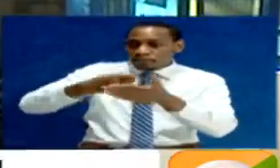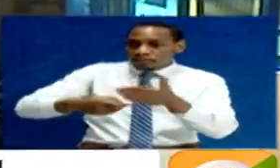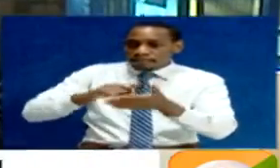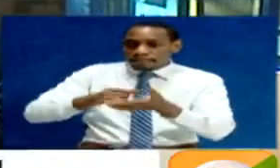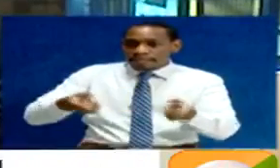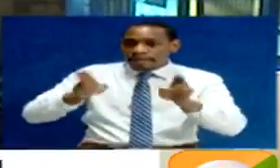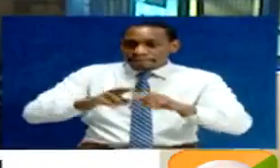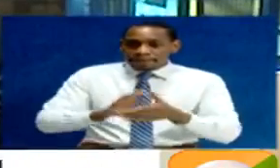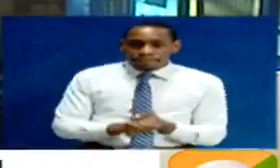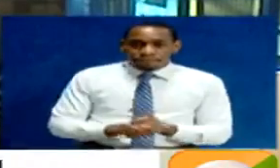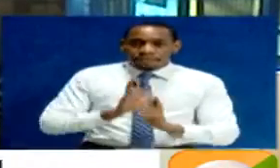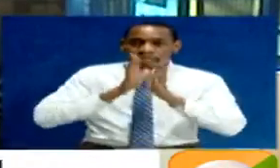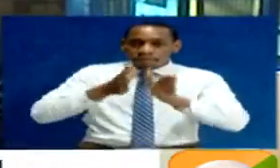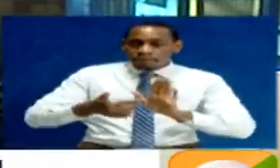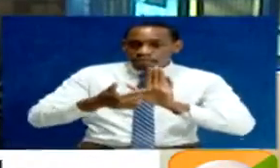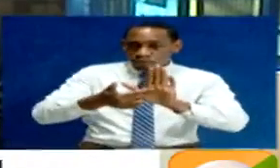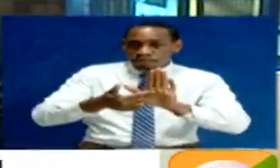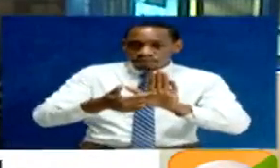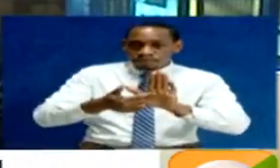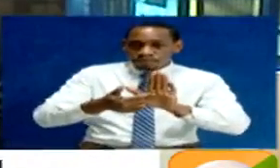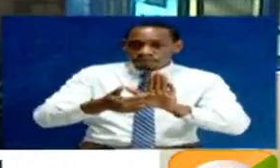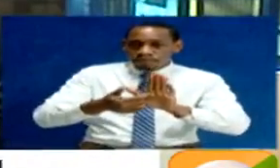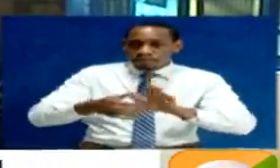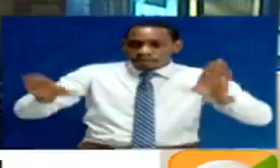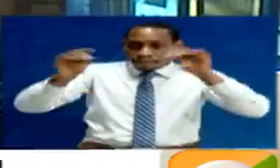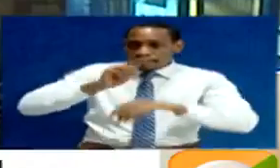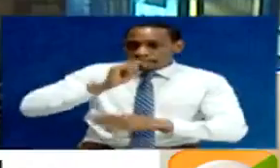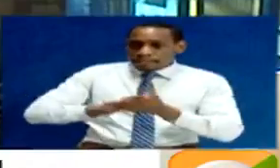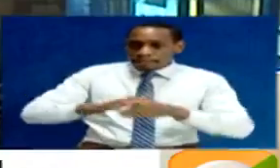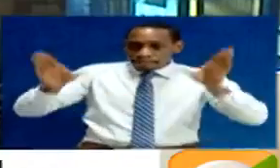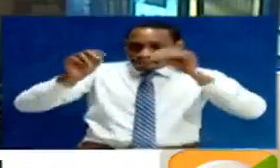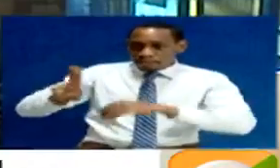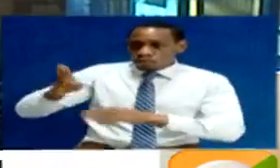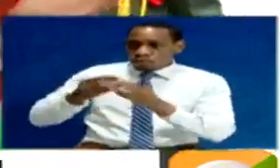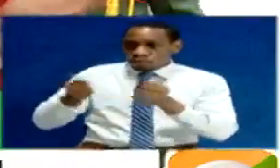whenever they occur. Francis Gashuri reports on the Samia Kenyatta prescription.